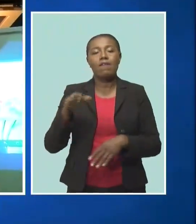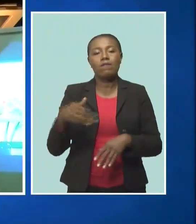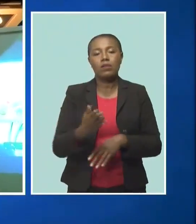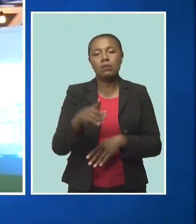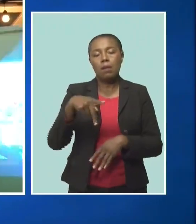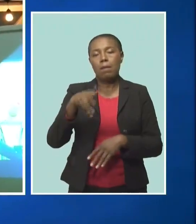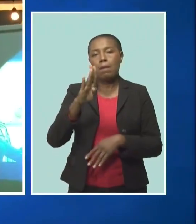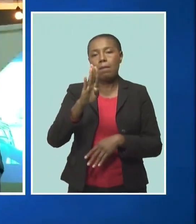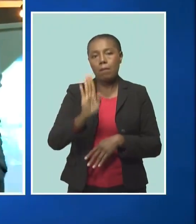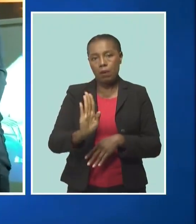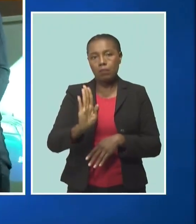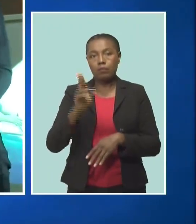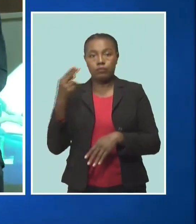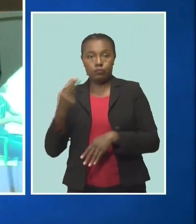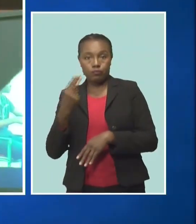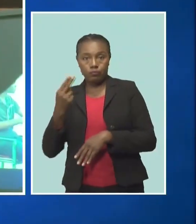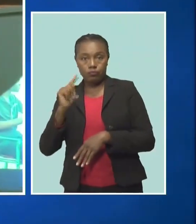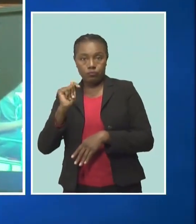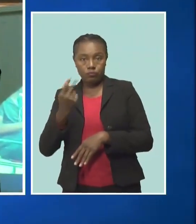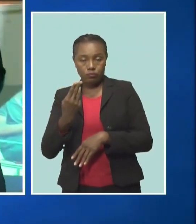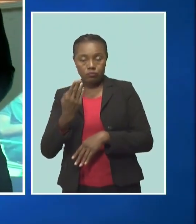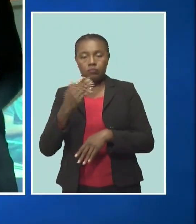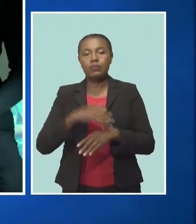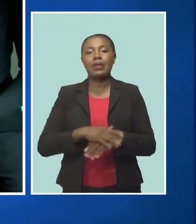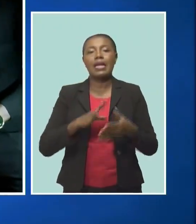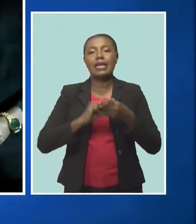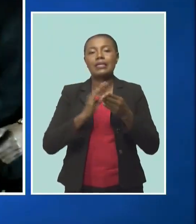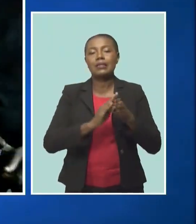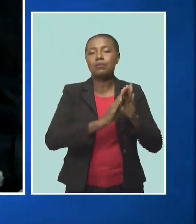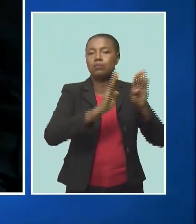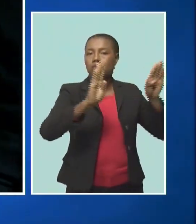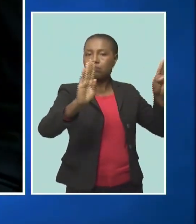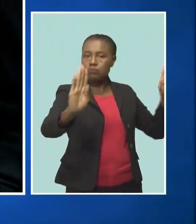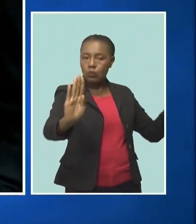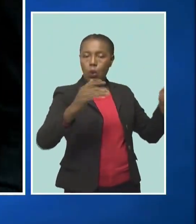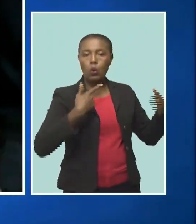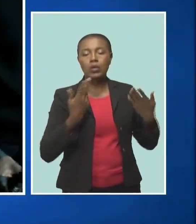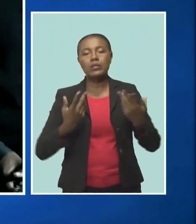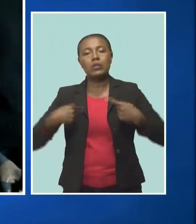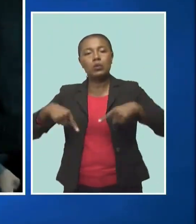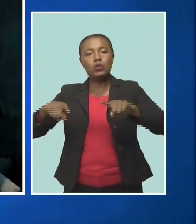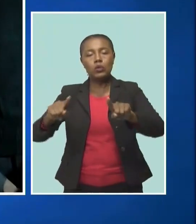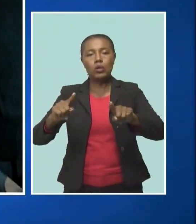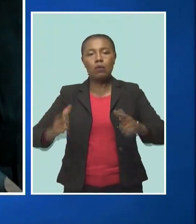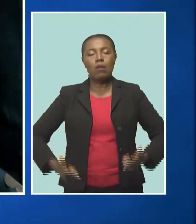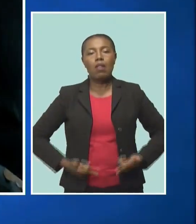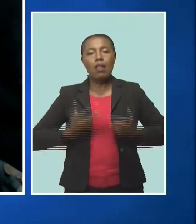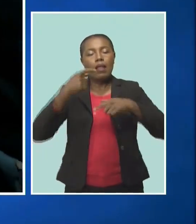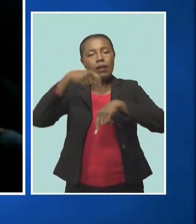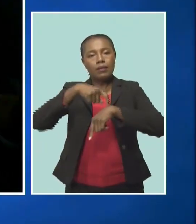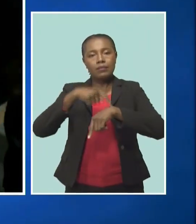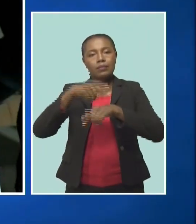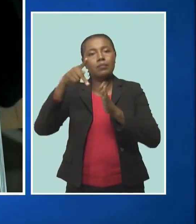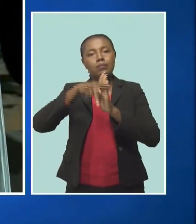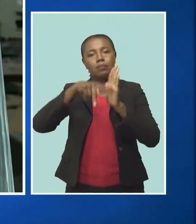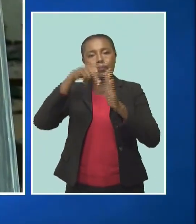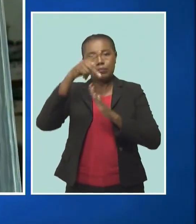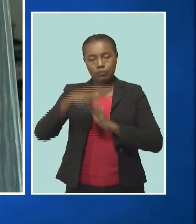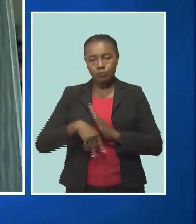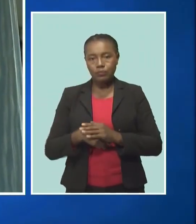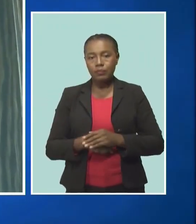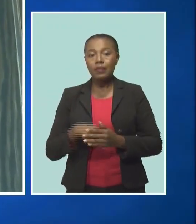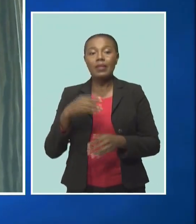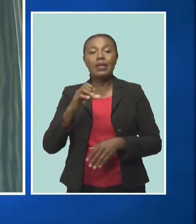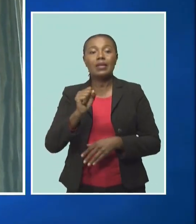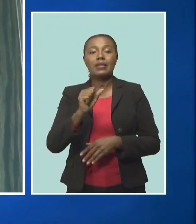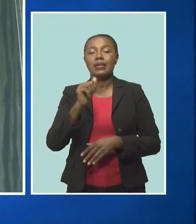Speightstown on Thursday, which also saw the launching of the Journey of a Lifetime project. Sandiford was the resident artist at the Roots